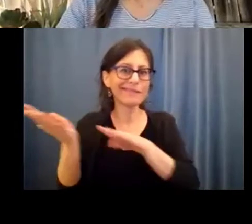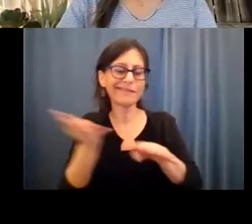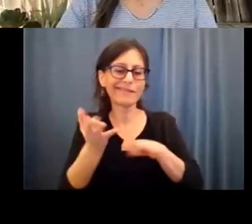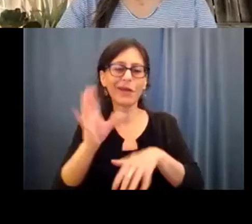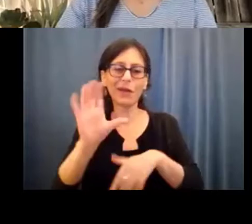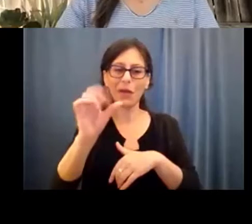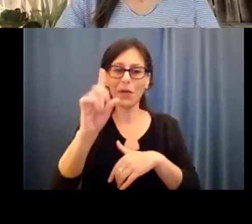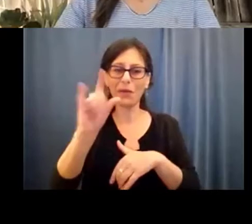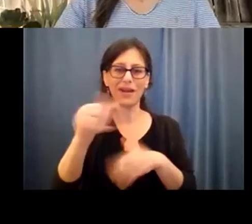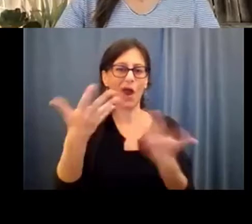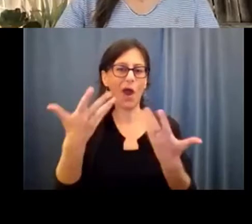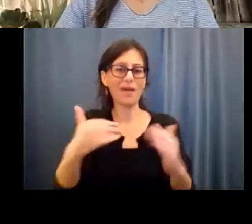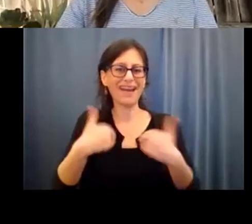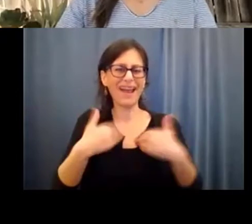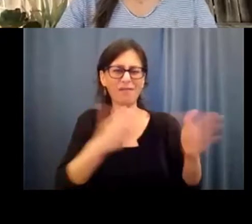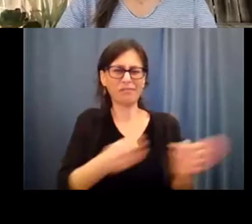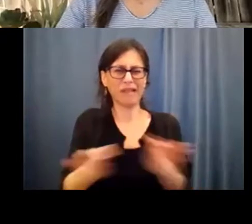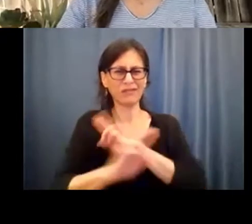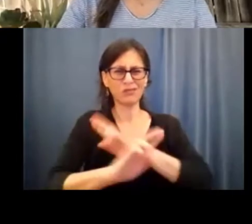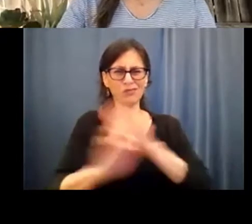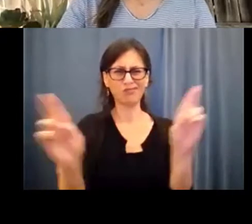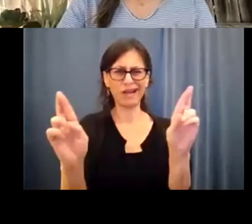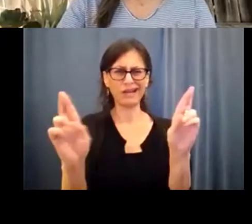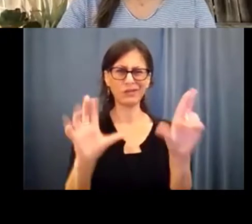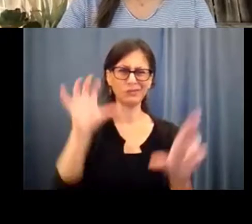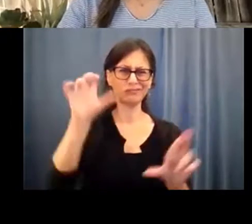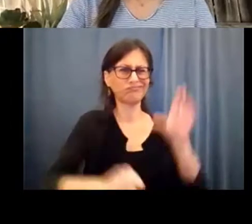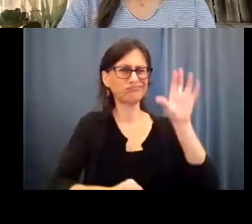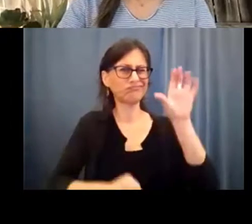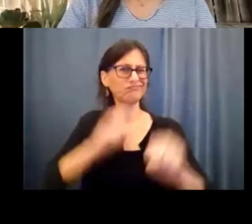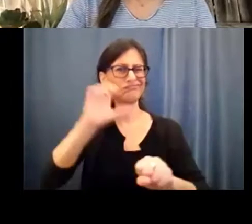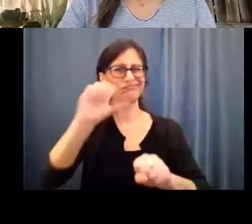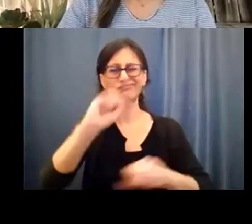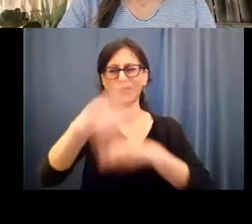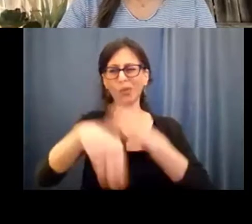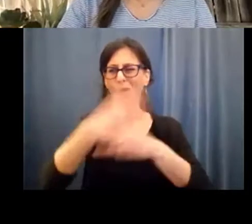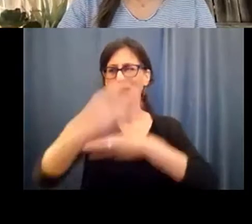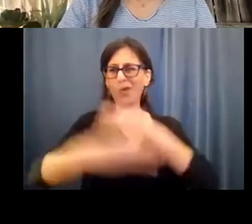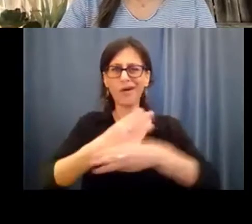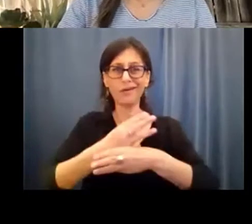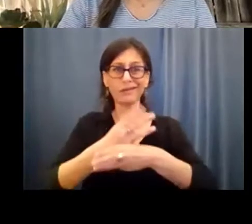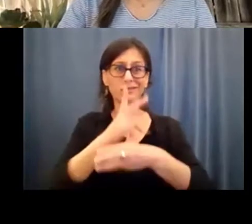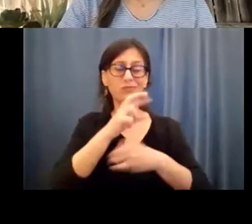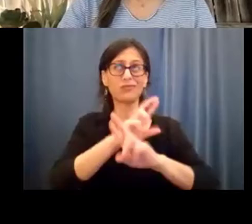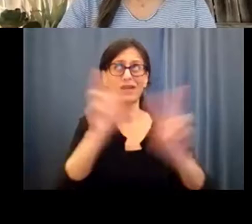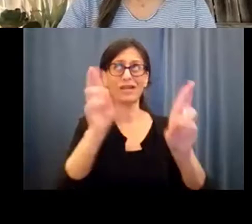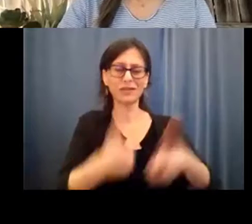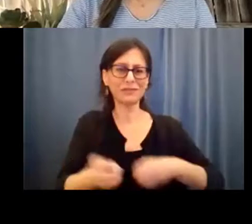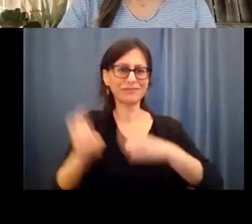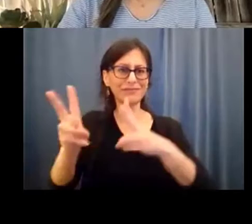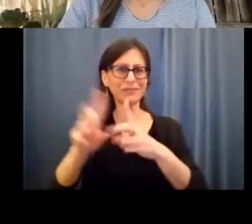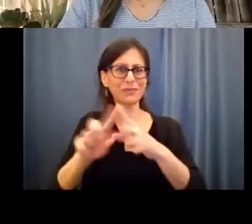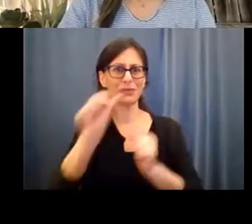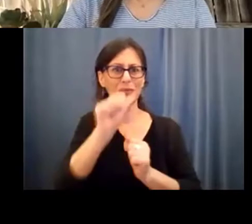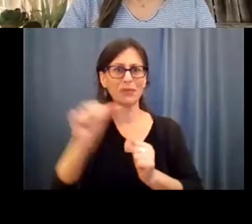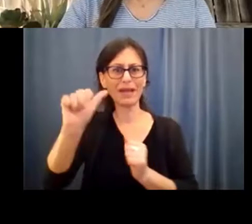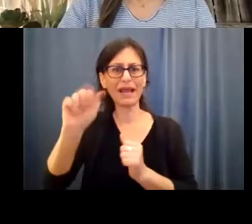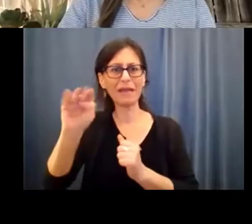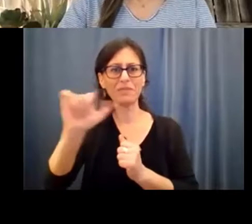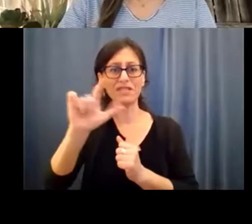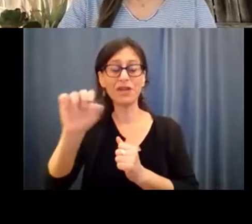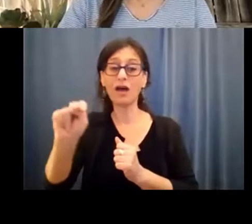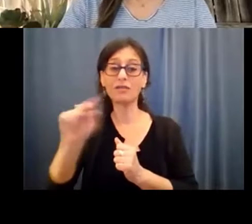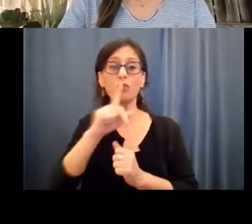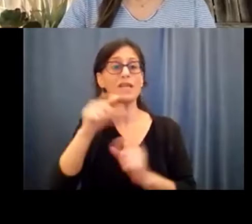Cody, you already got plans. This guy is ready to take over the world. He's got stuff going on Amazon and actually many of